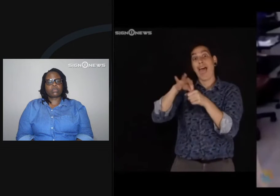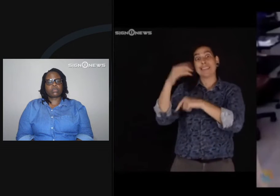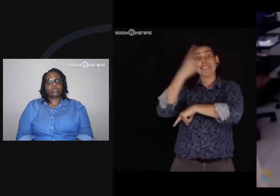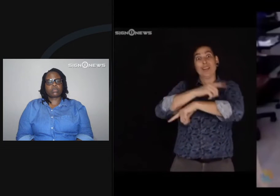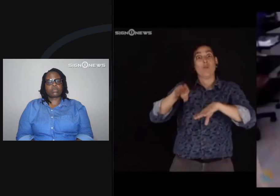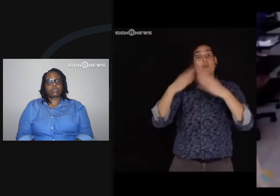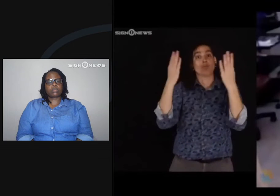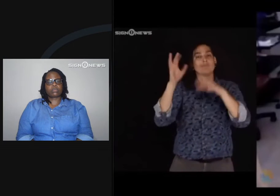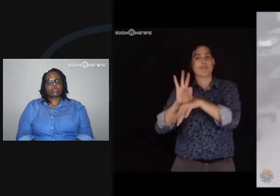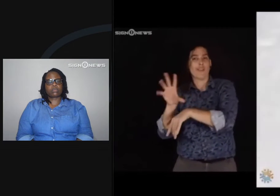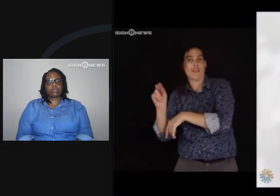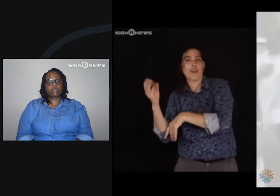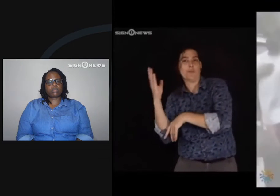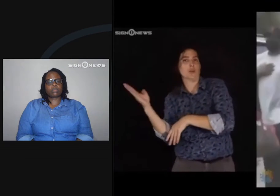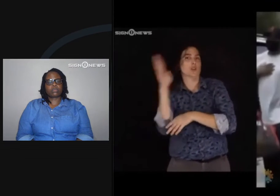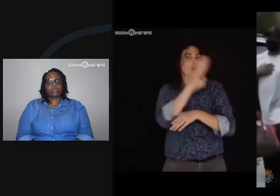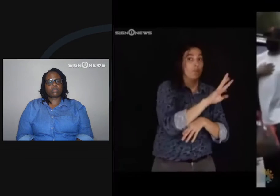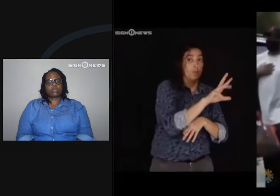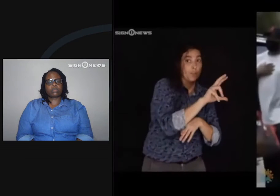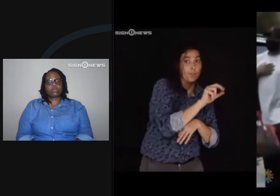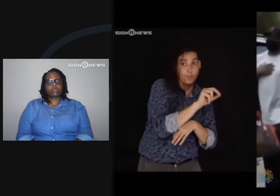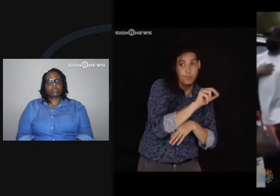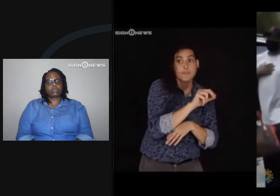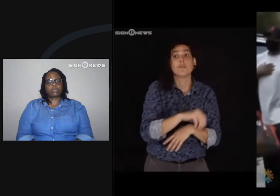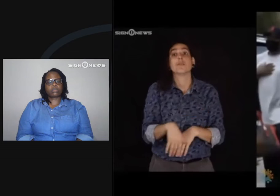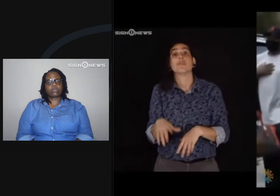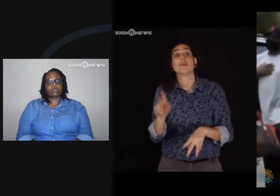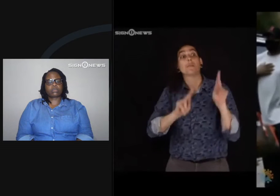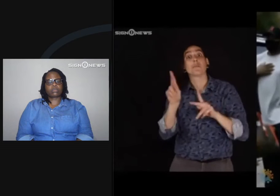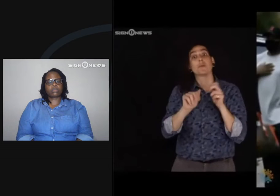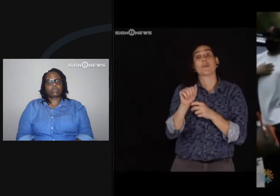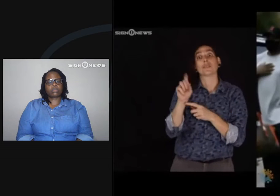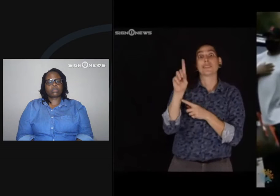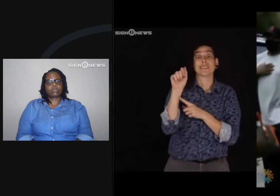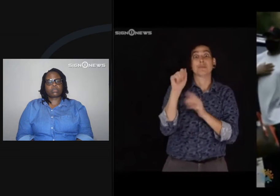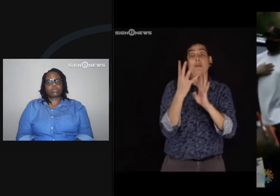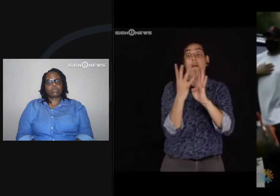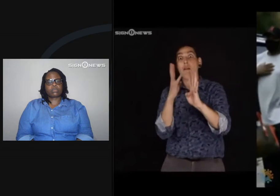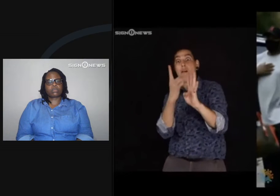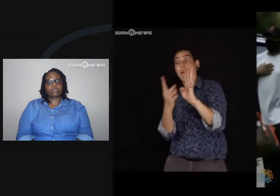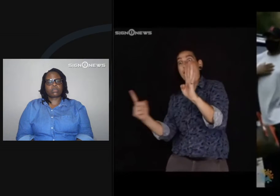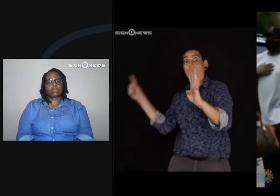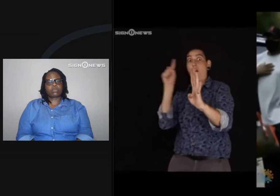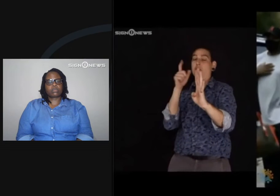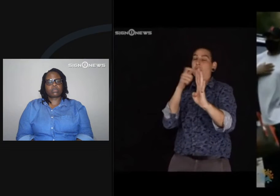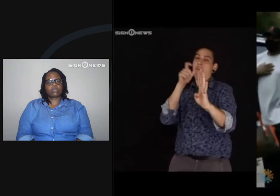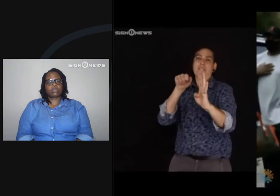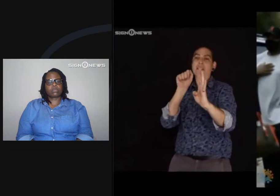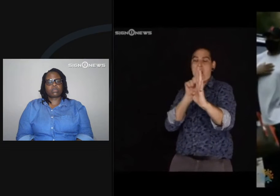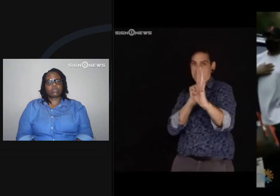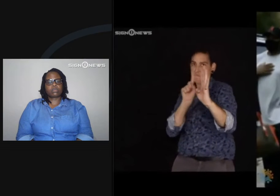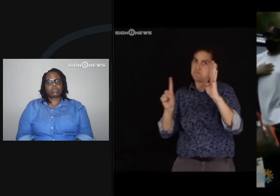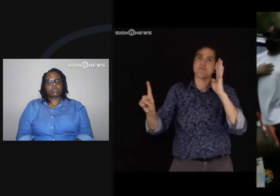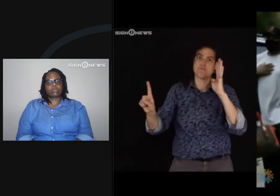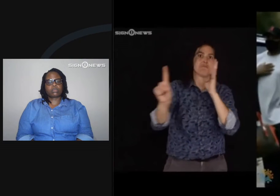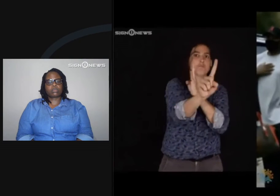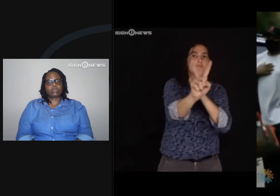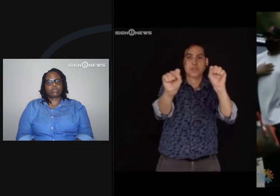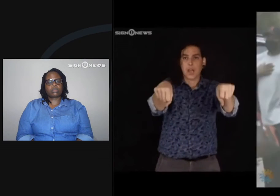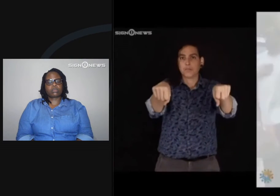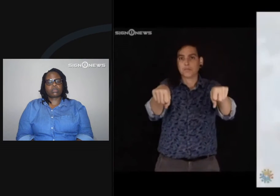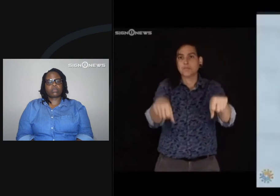9:30 a.m. and 4:30 p.m. People with disabilities do not have to wait that long voting lines on election